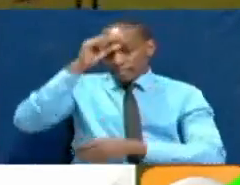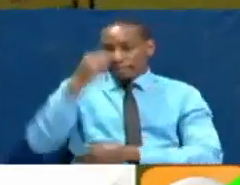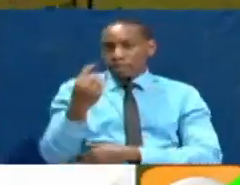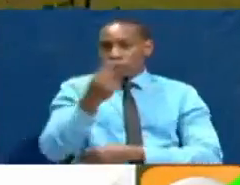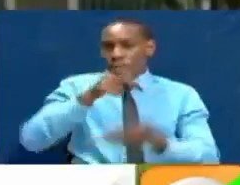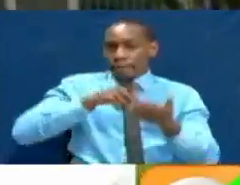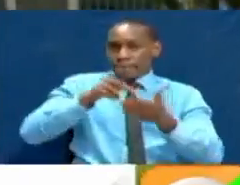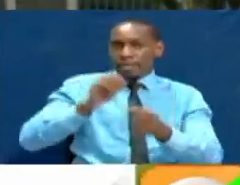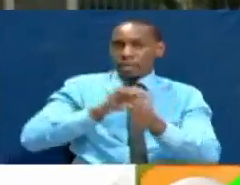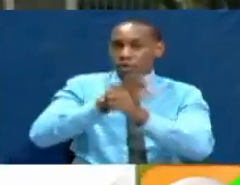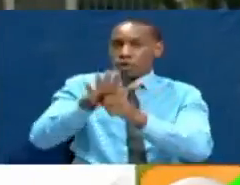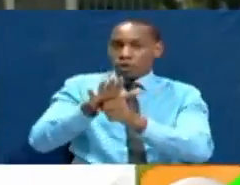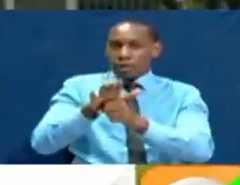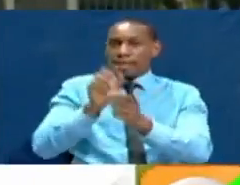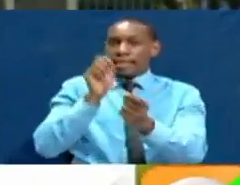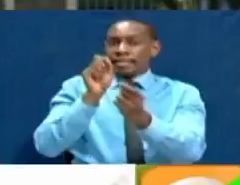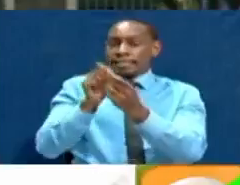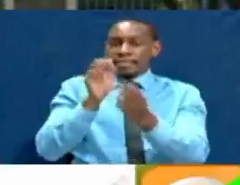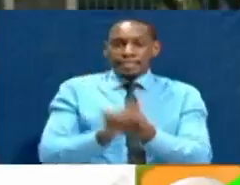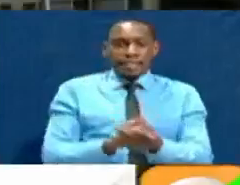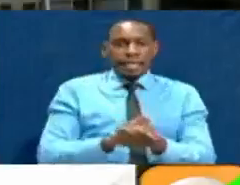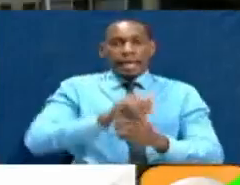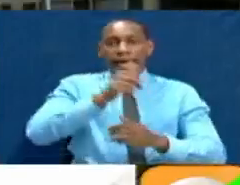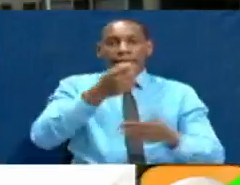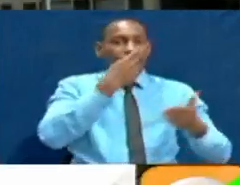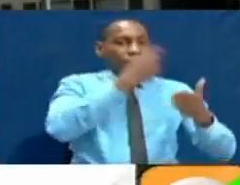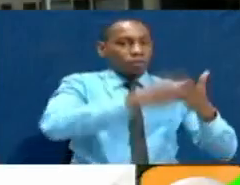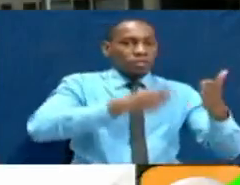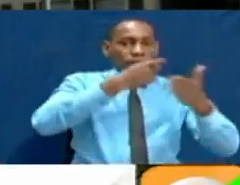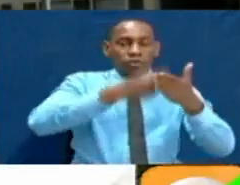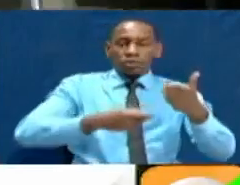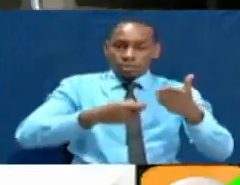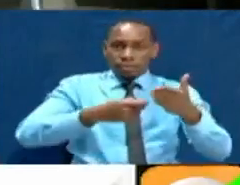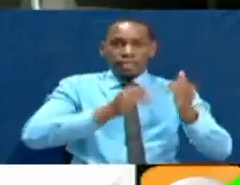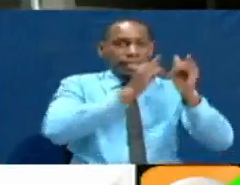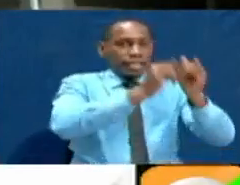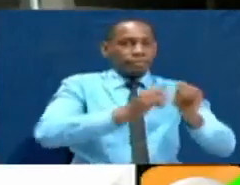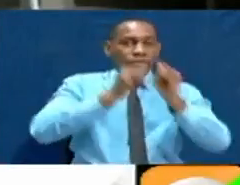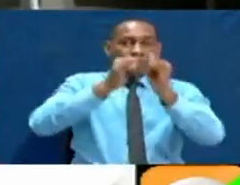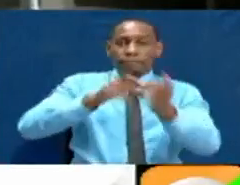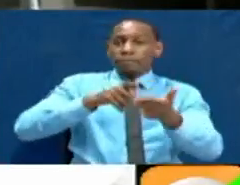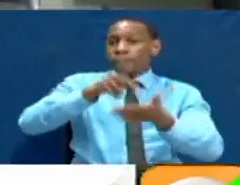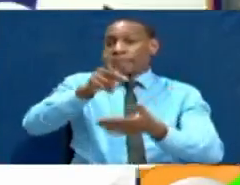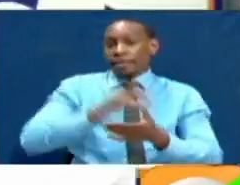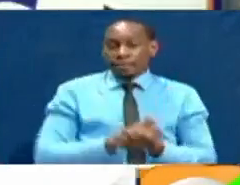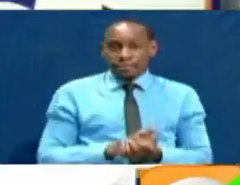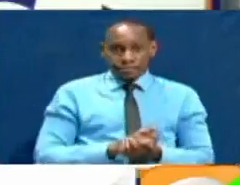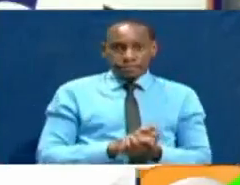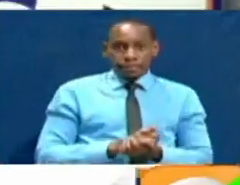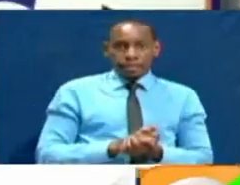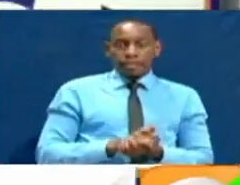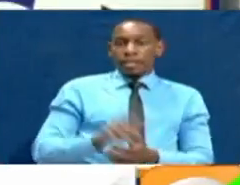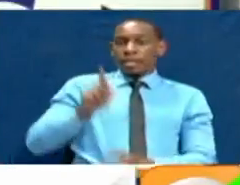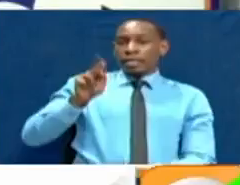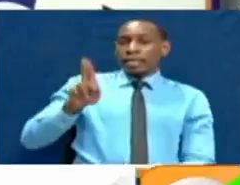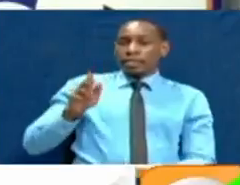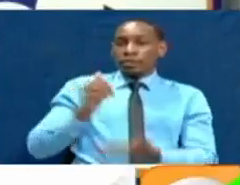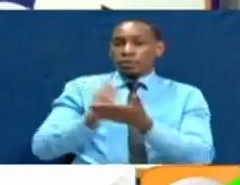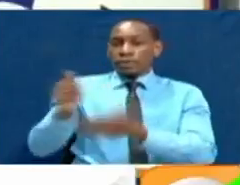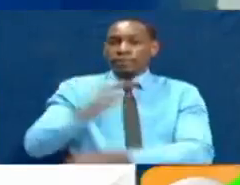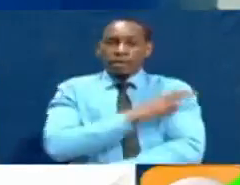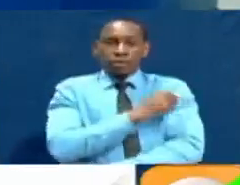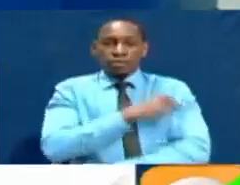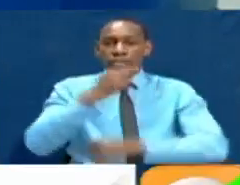only caters for COVID-19 testing. All other costs are to be incurred by individual patients. And as the KU Referral